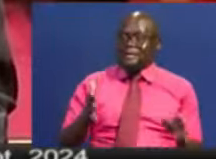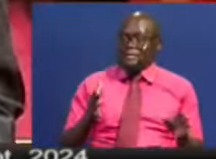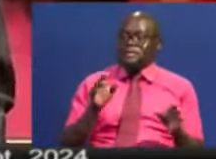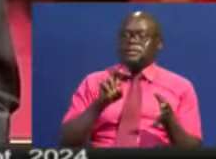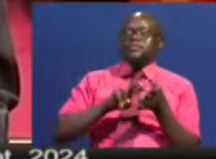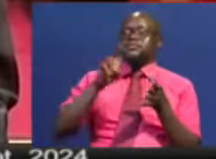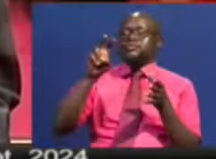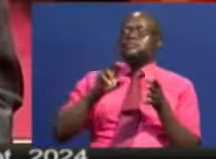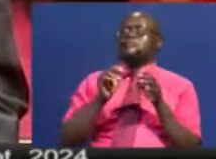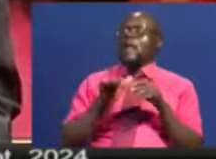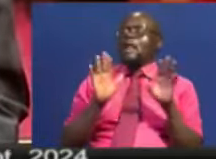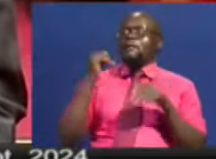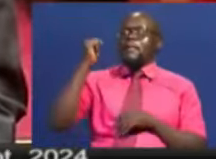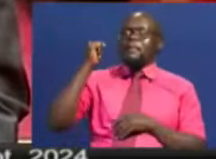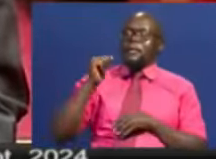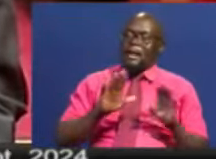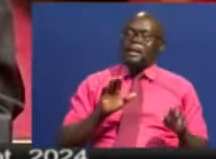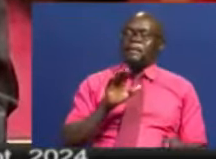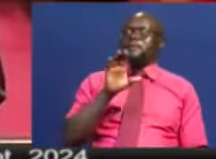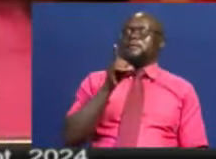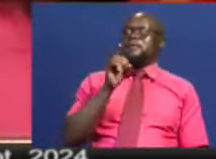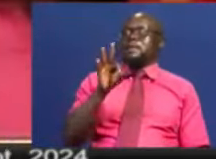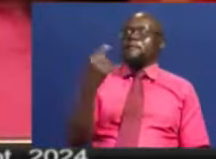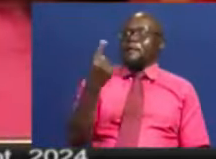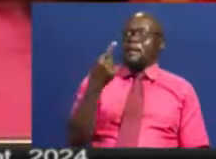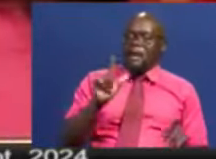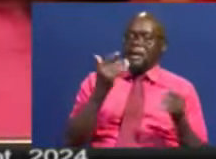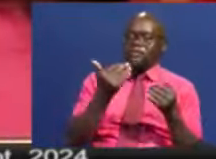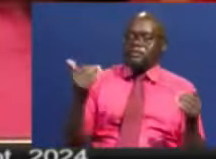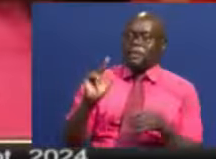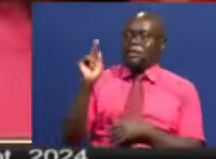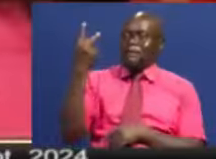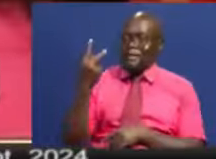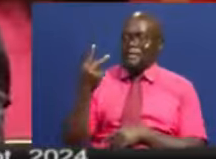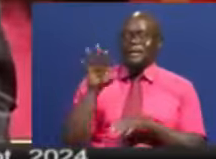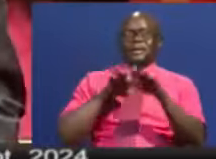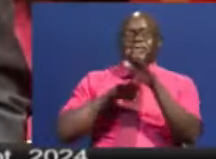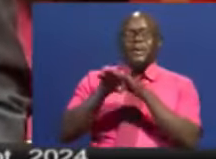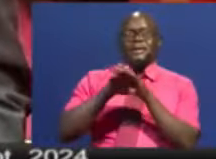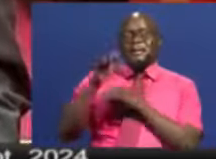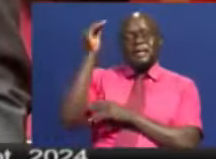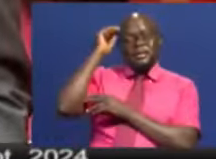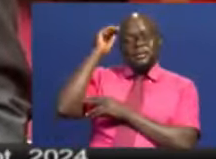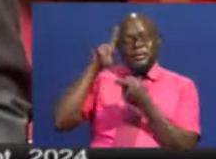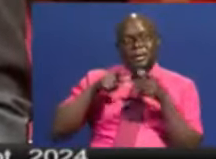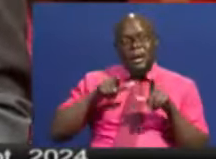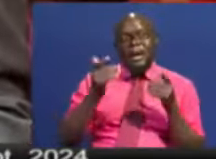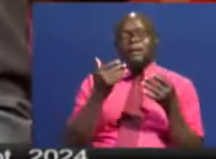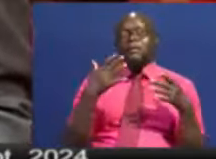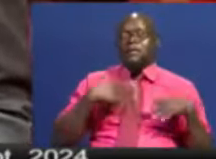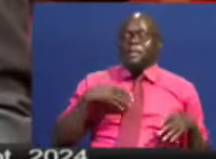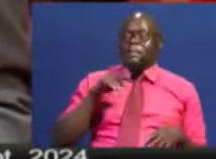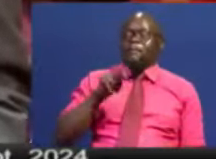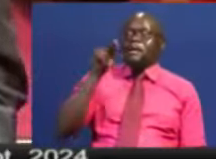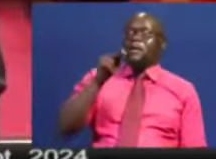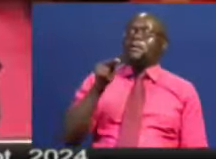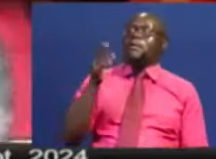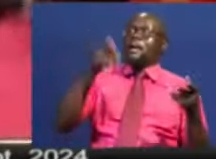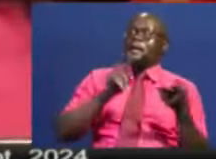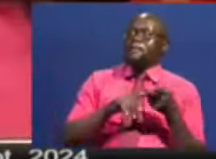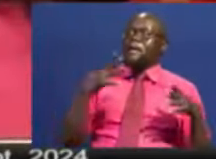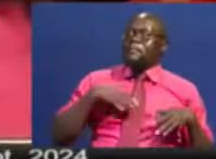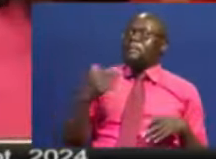the politics, leave NGCDF alone, and allow the children of Kenya to access education, allow the people of the North Rift,